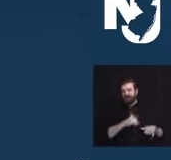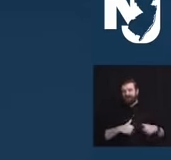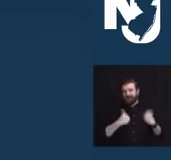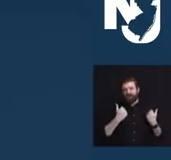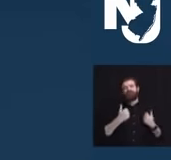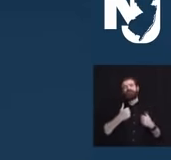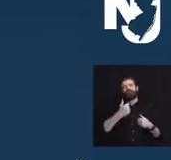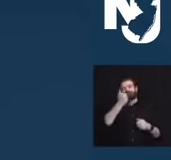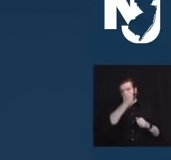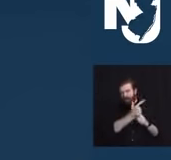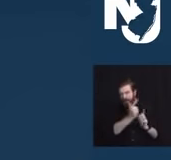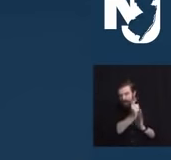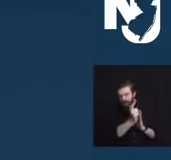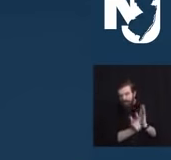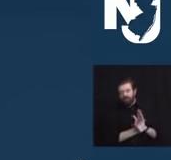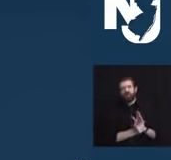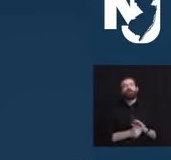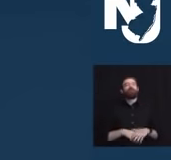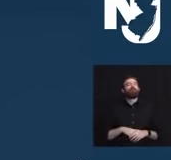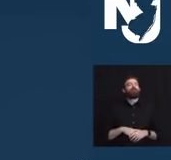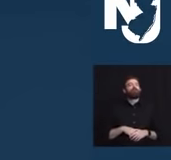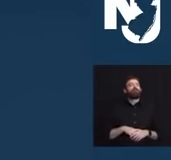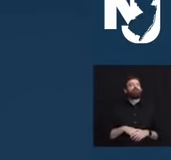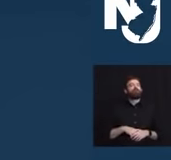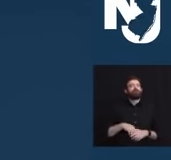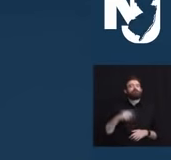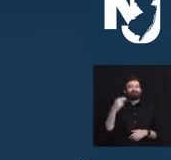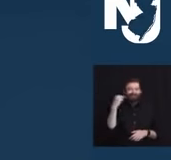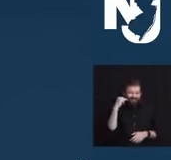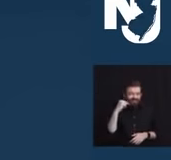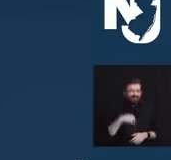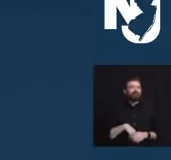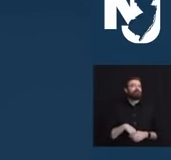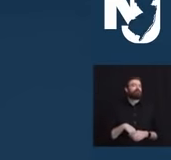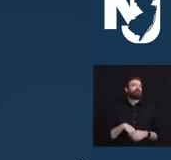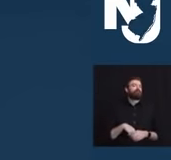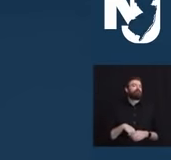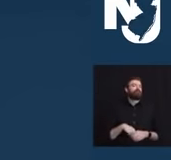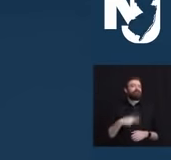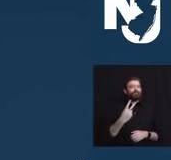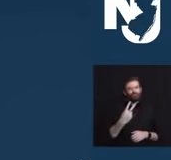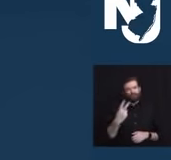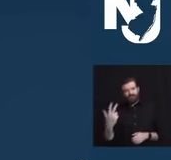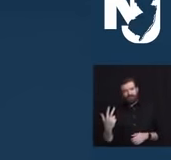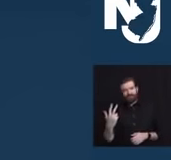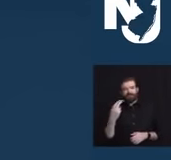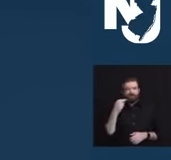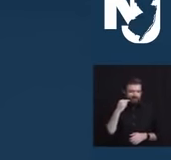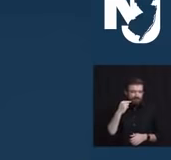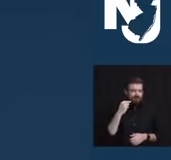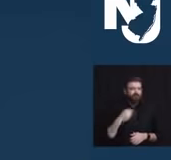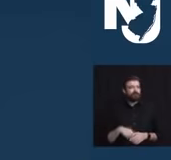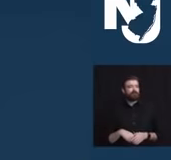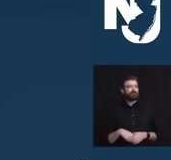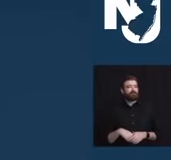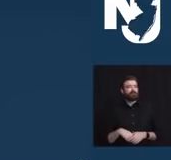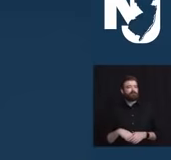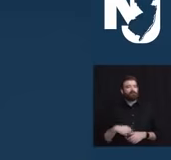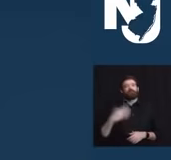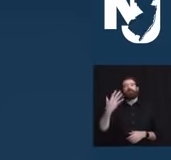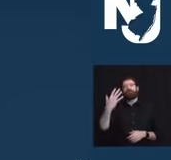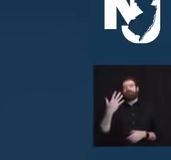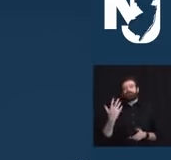He also leaves his niece, nieces, Armani, Amiri, Ajani, and Mason. He